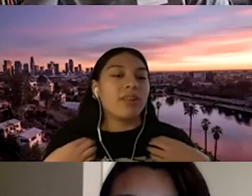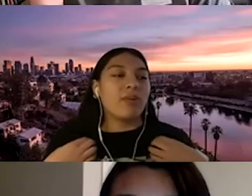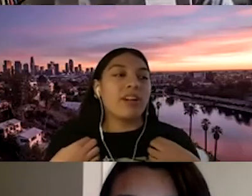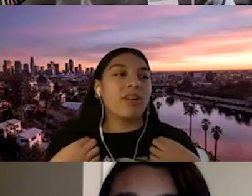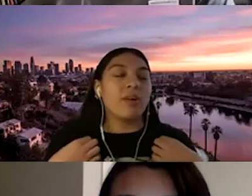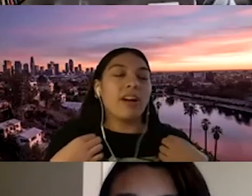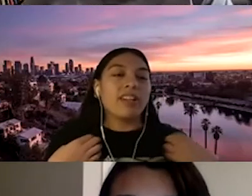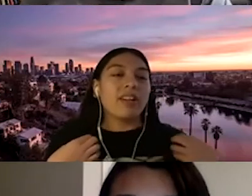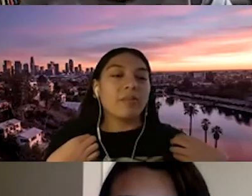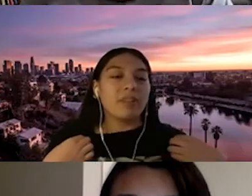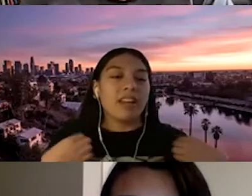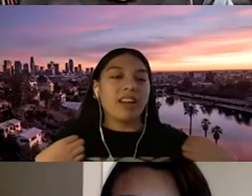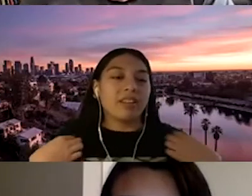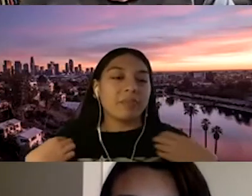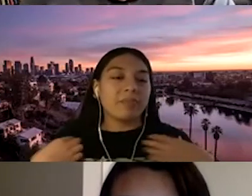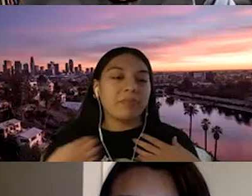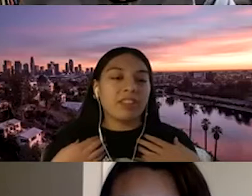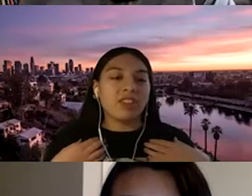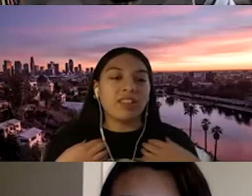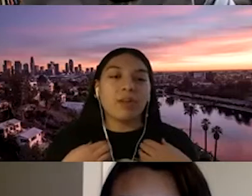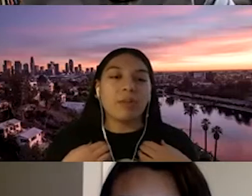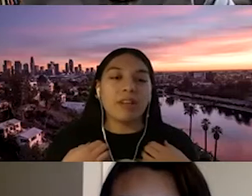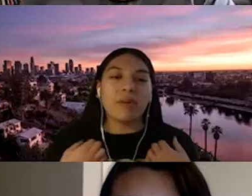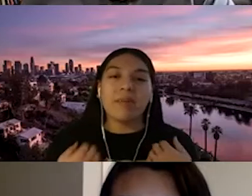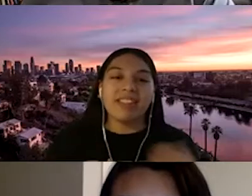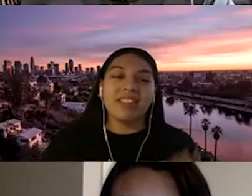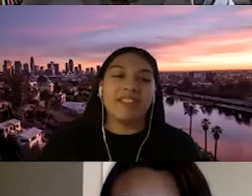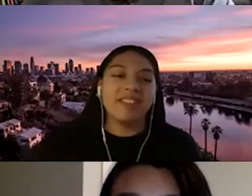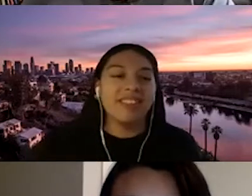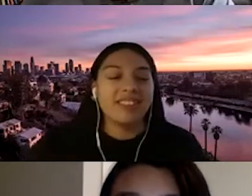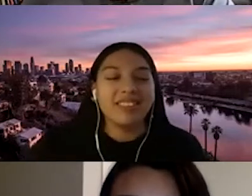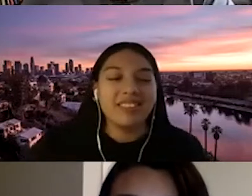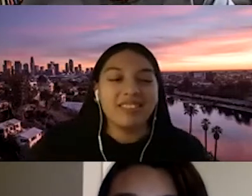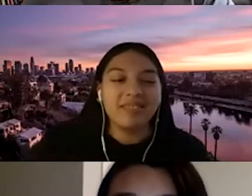see where I end up. But yeah, it's just a little bit about myself.